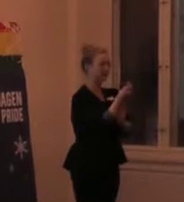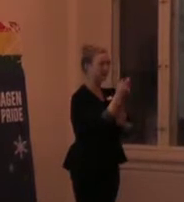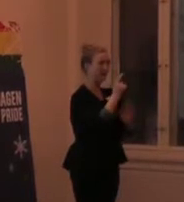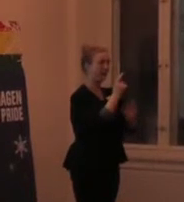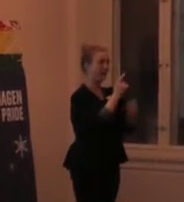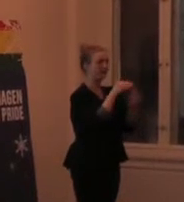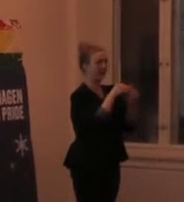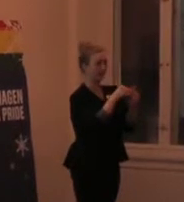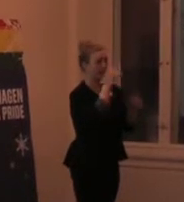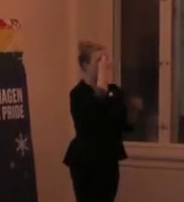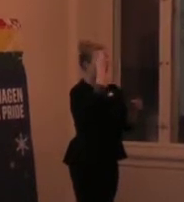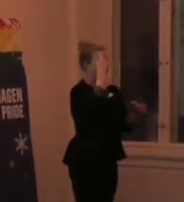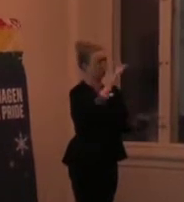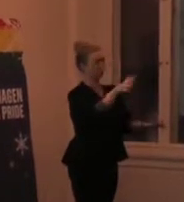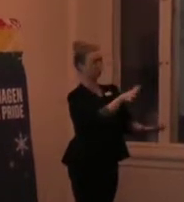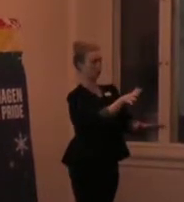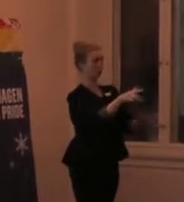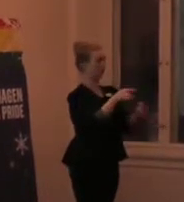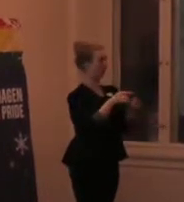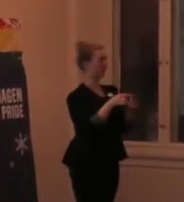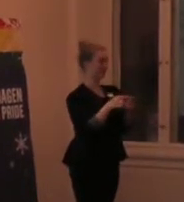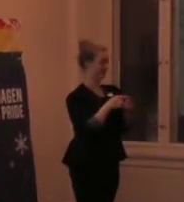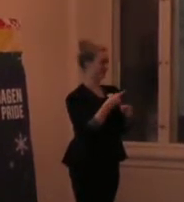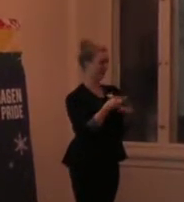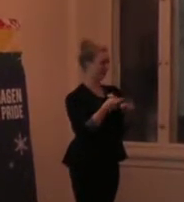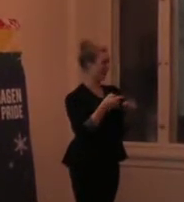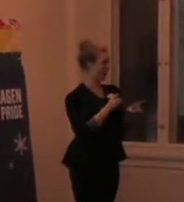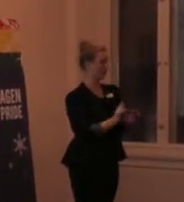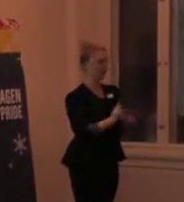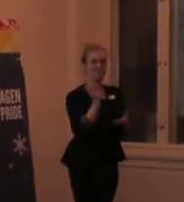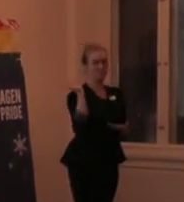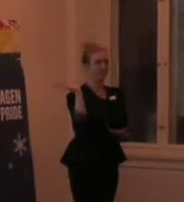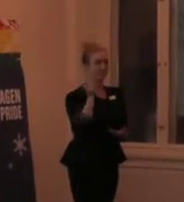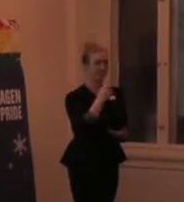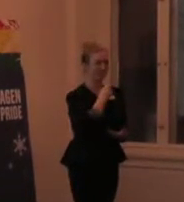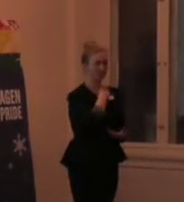not as detailed as she wrote in the story.